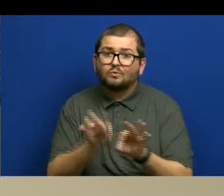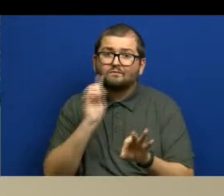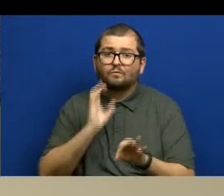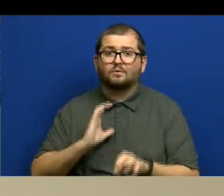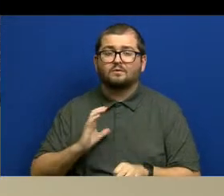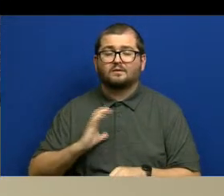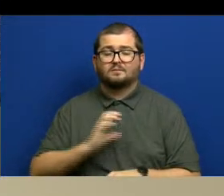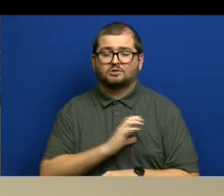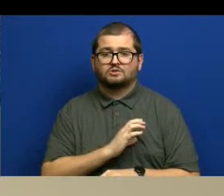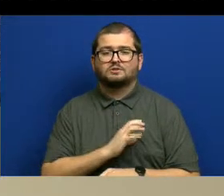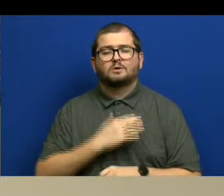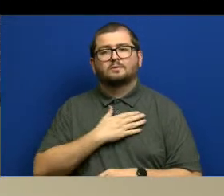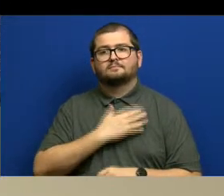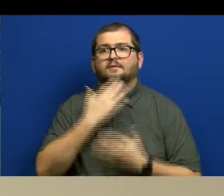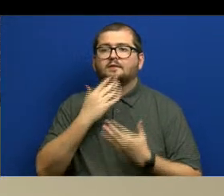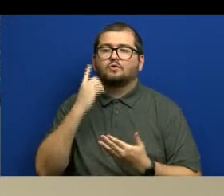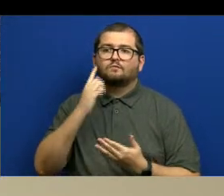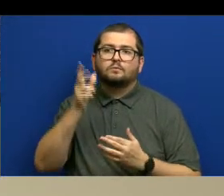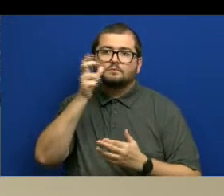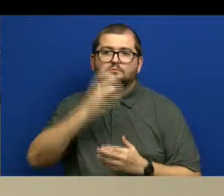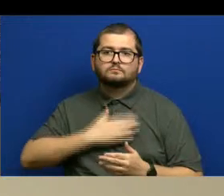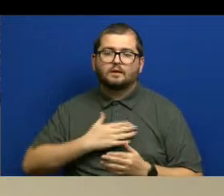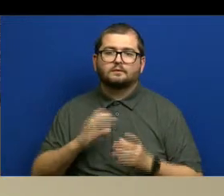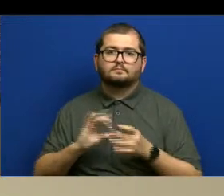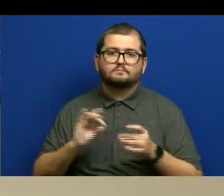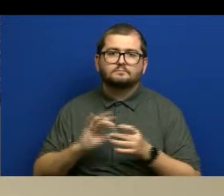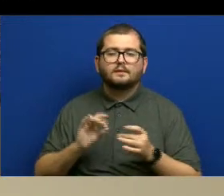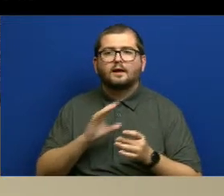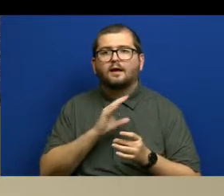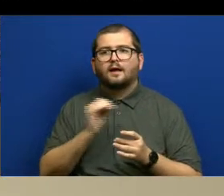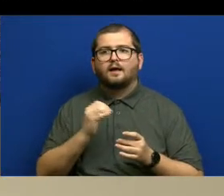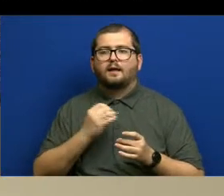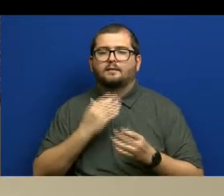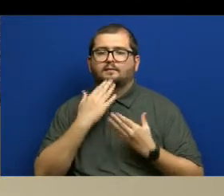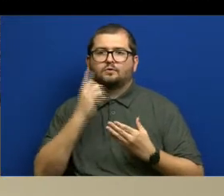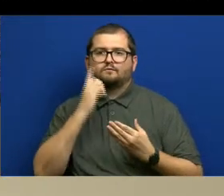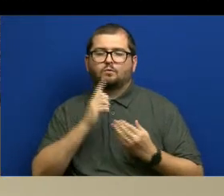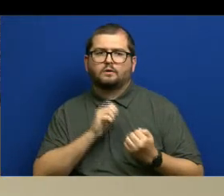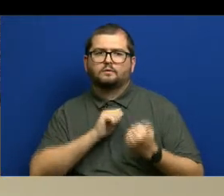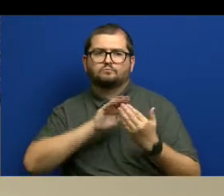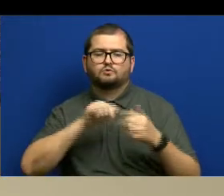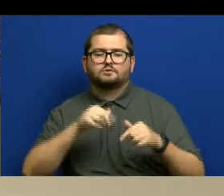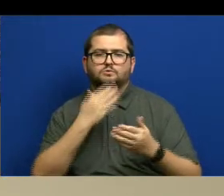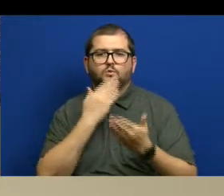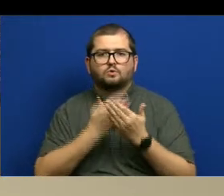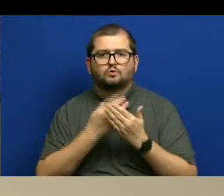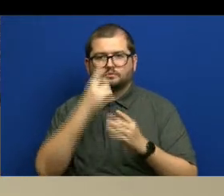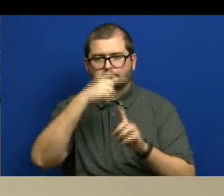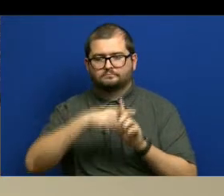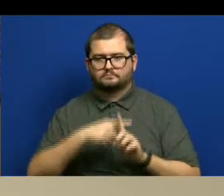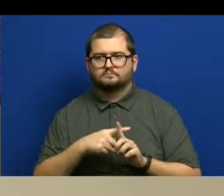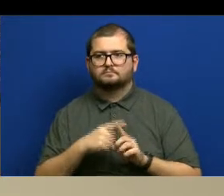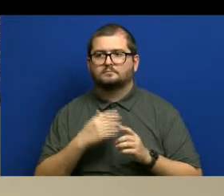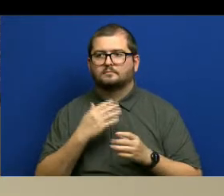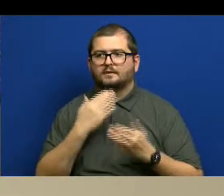for considering this request to ensure a thoughtful, community-centered approach to this important decision. Sincerely, LaDonna Gabrielson.